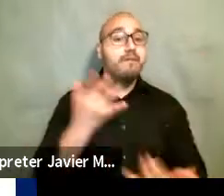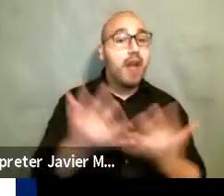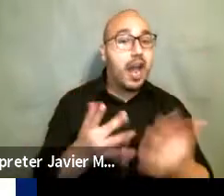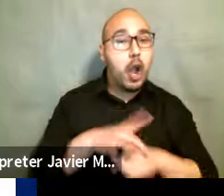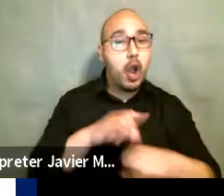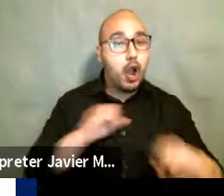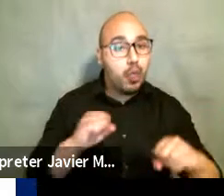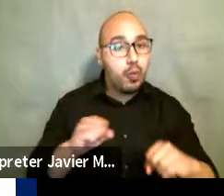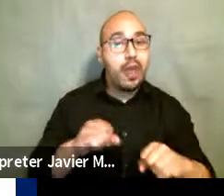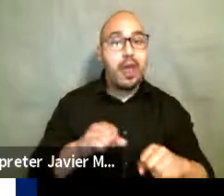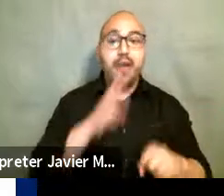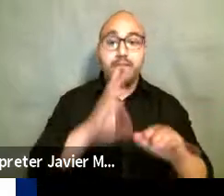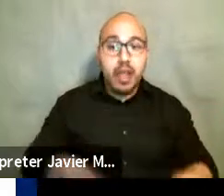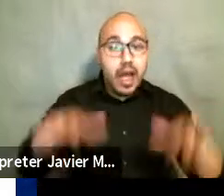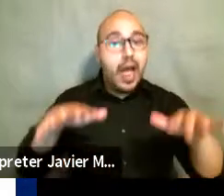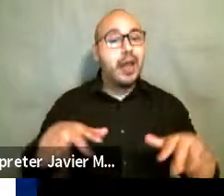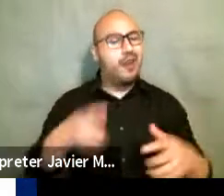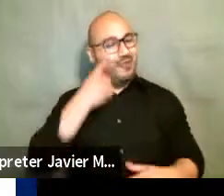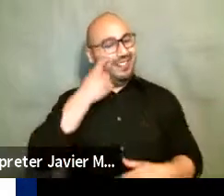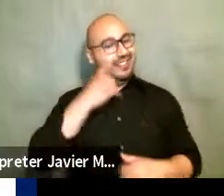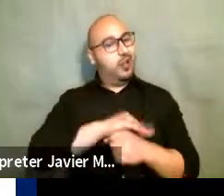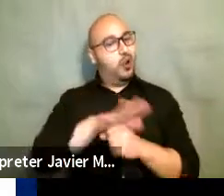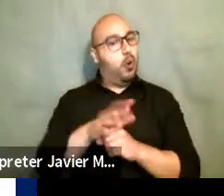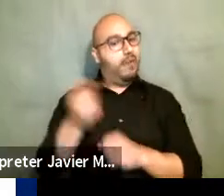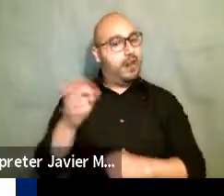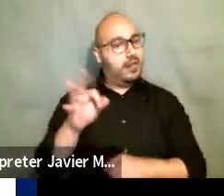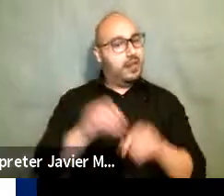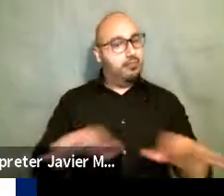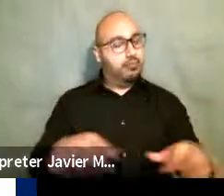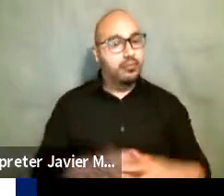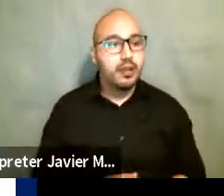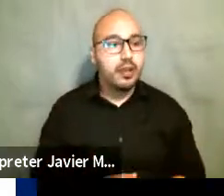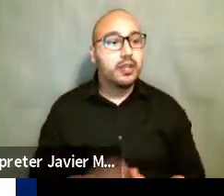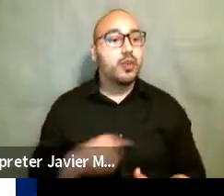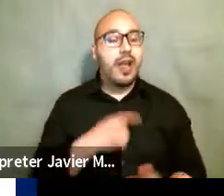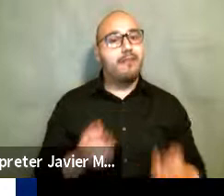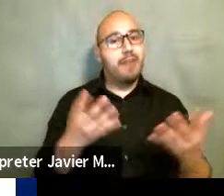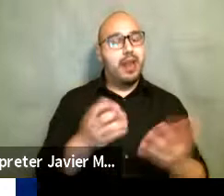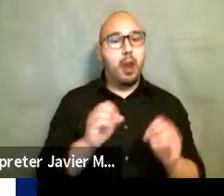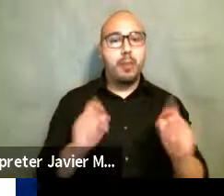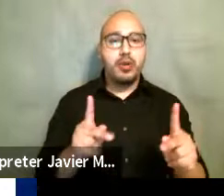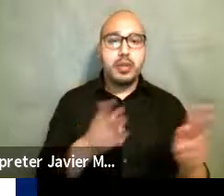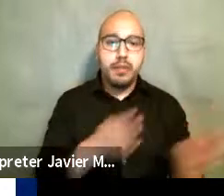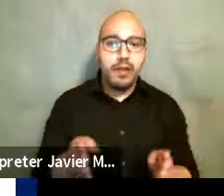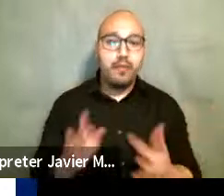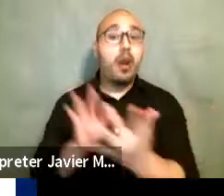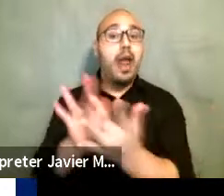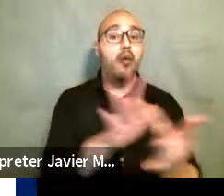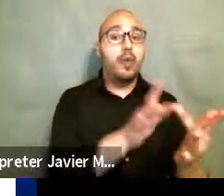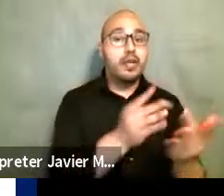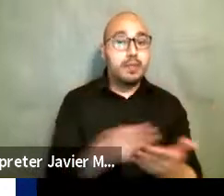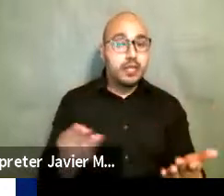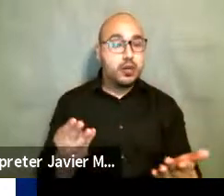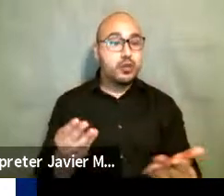recently COVID-19. And so we have volunteer opportunities to prepare outreach materials to